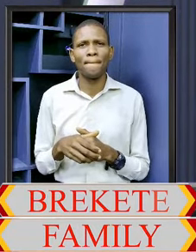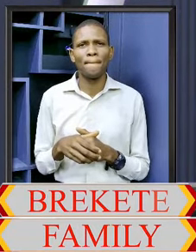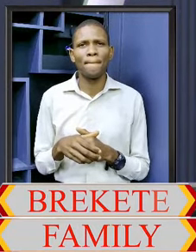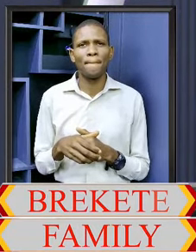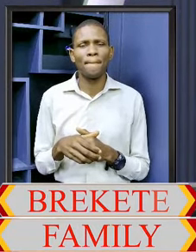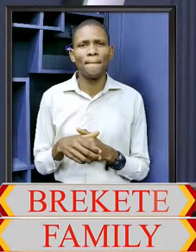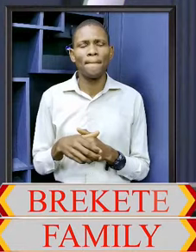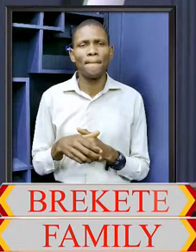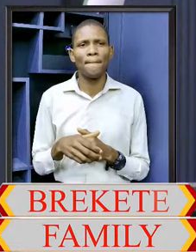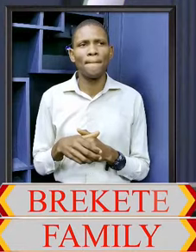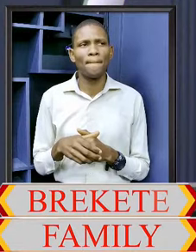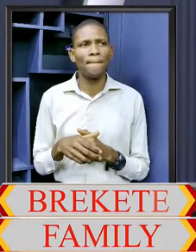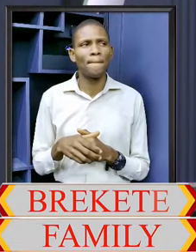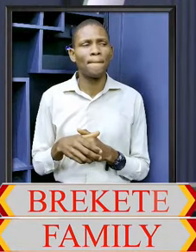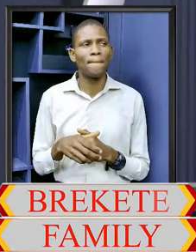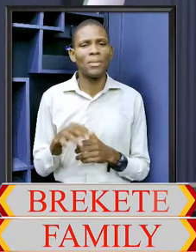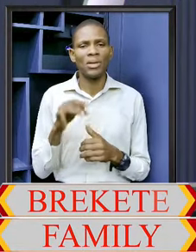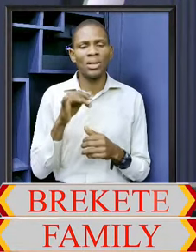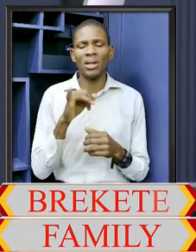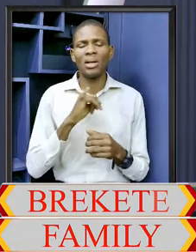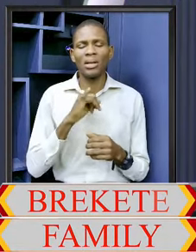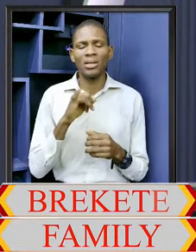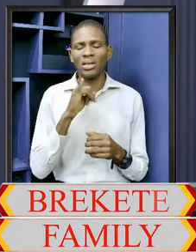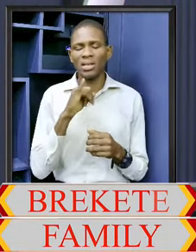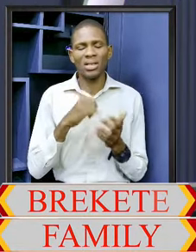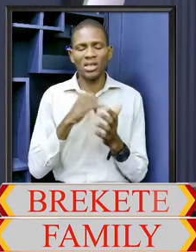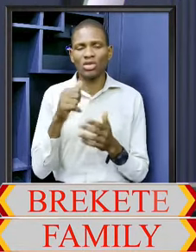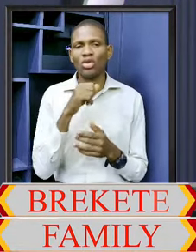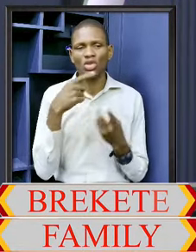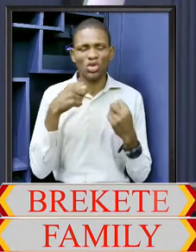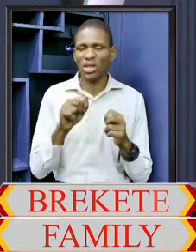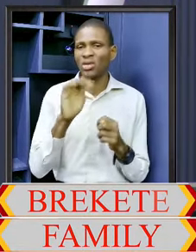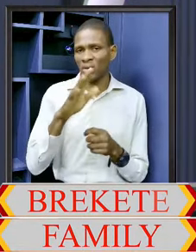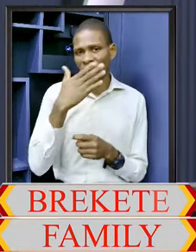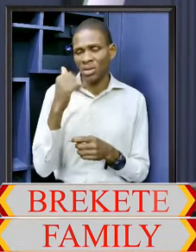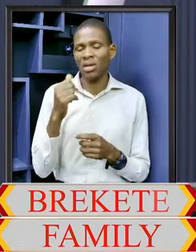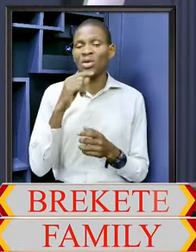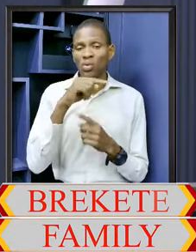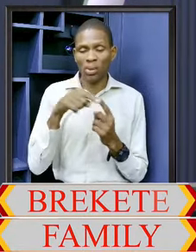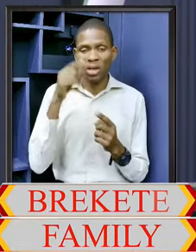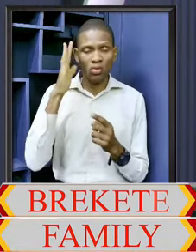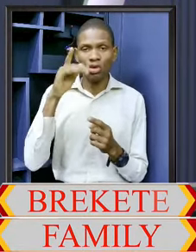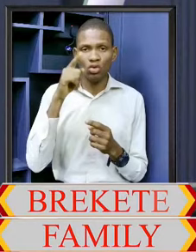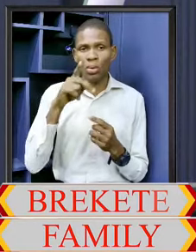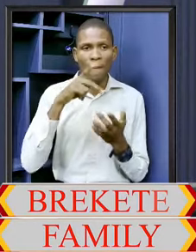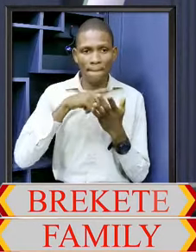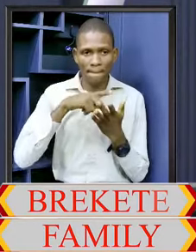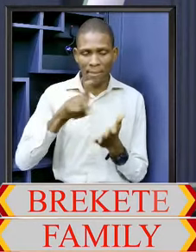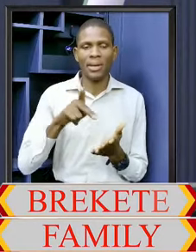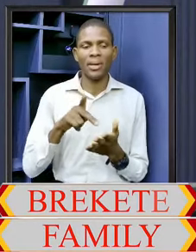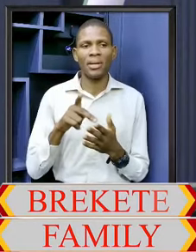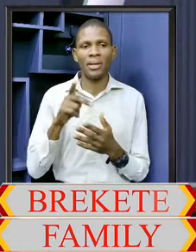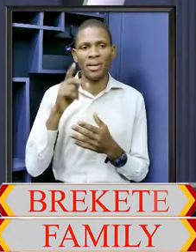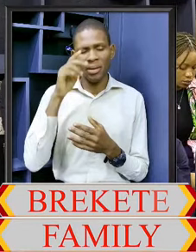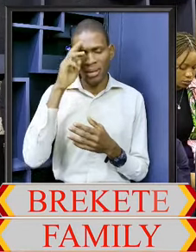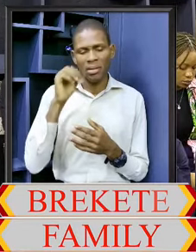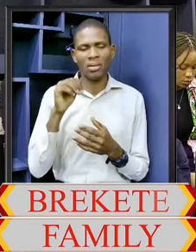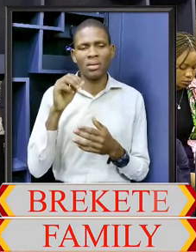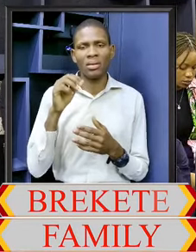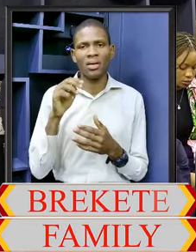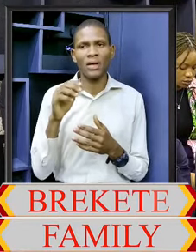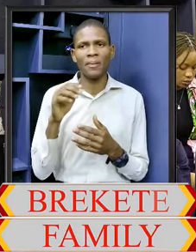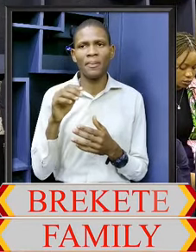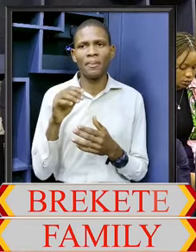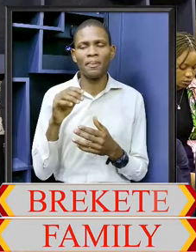I'll try my best, sir. He's not trying your best. When are you paying him? That is what I'm saying now.